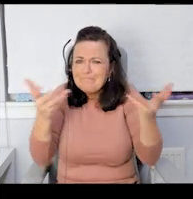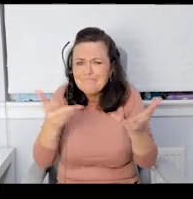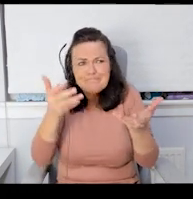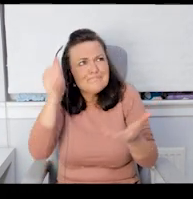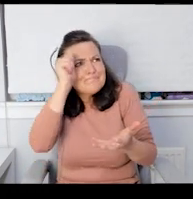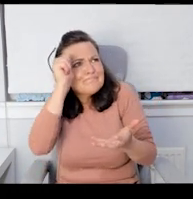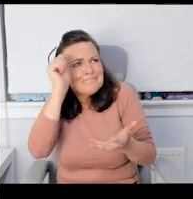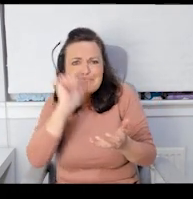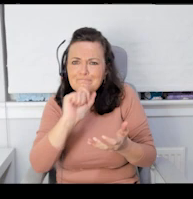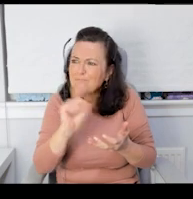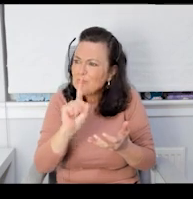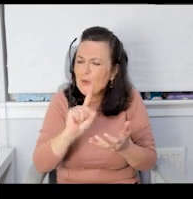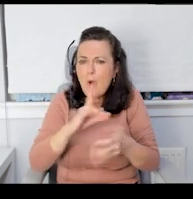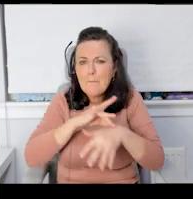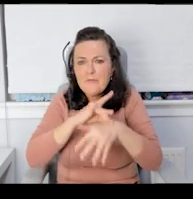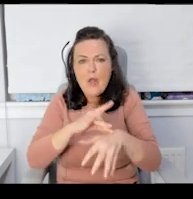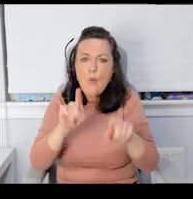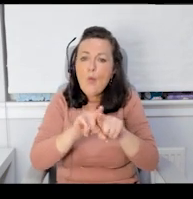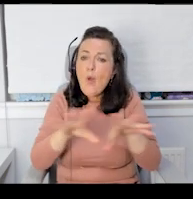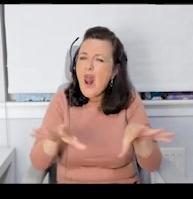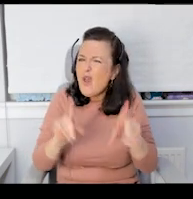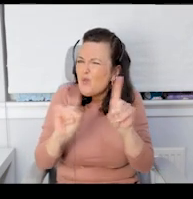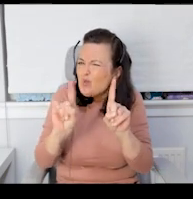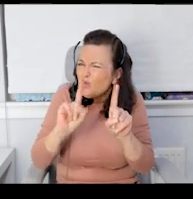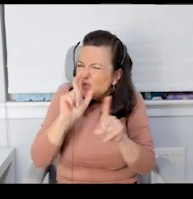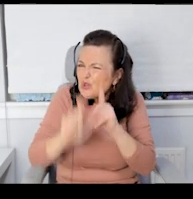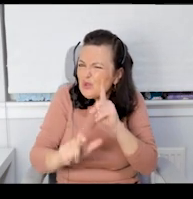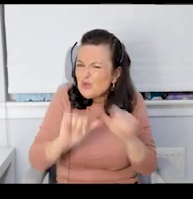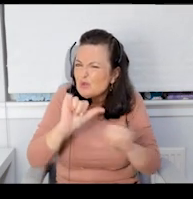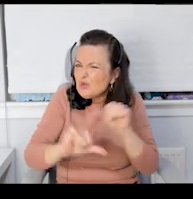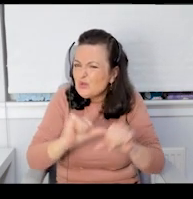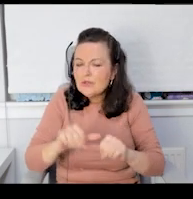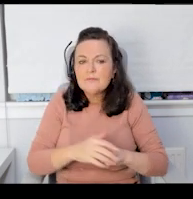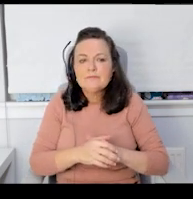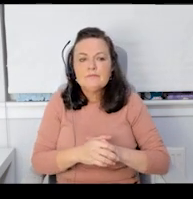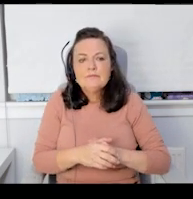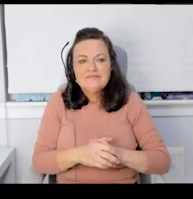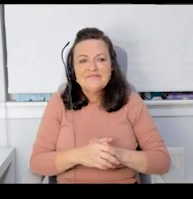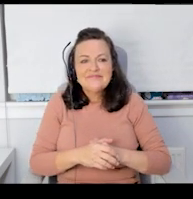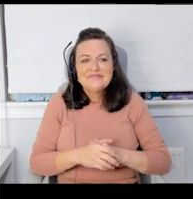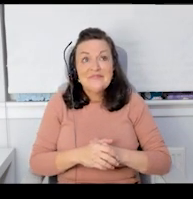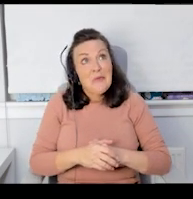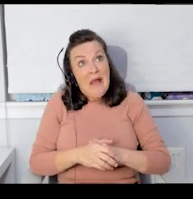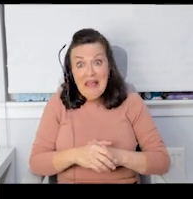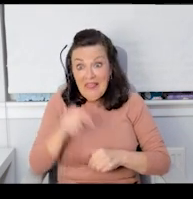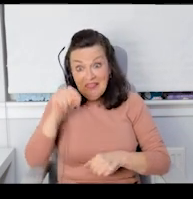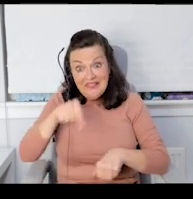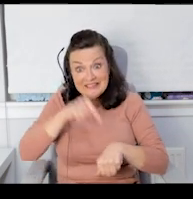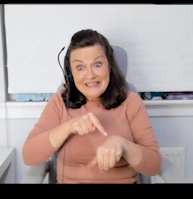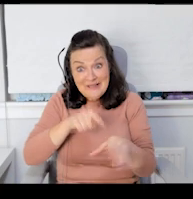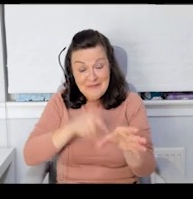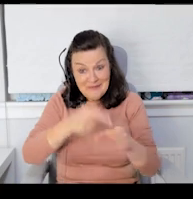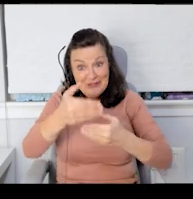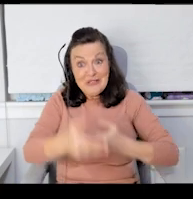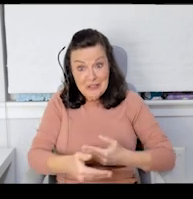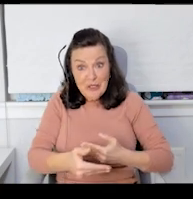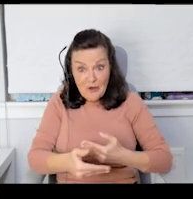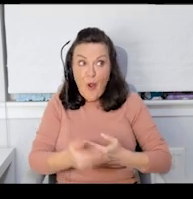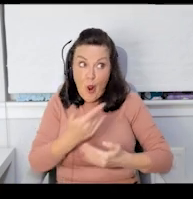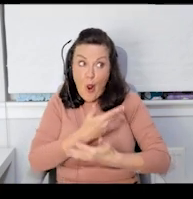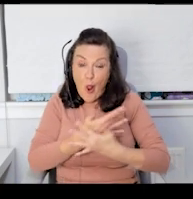of apprenticeships? What's your kind of process? Certainly. Well, every year, obviously, at this time of year, we're going